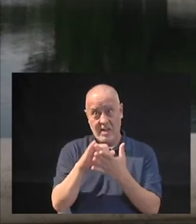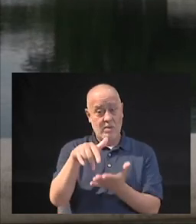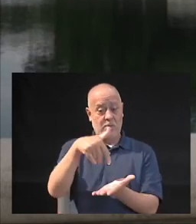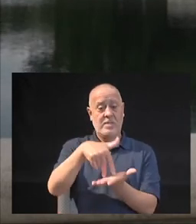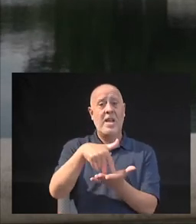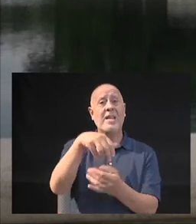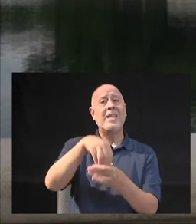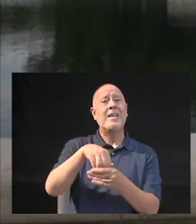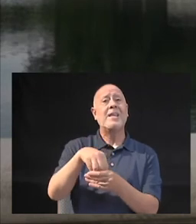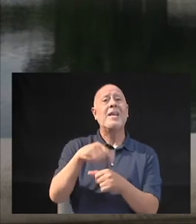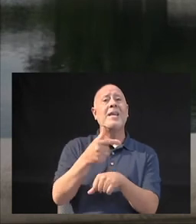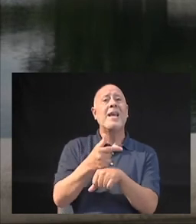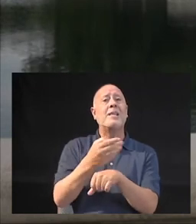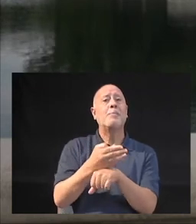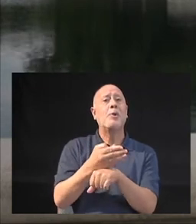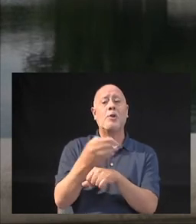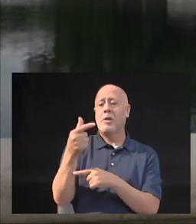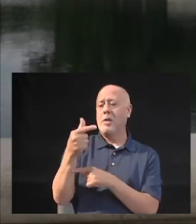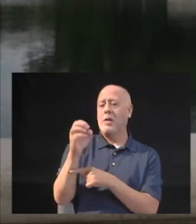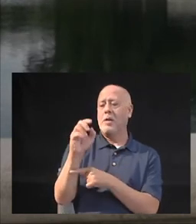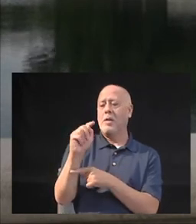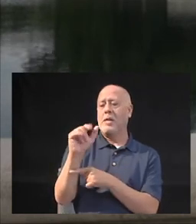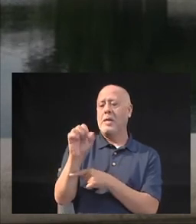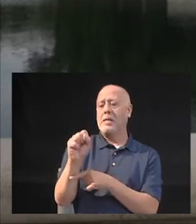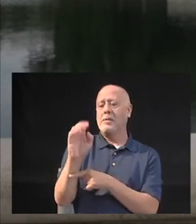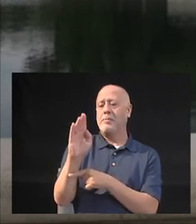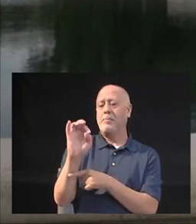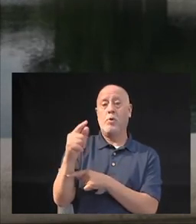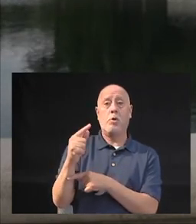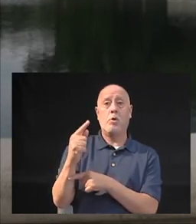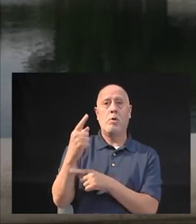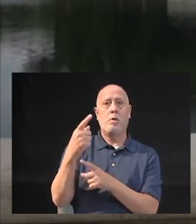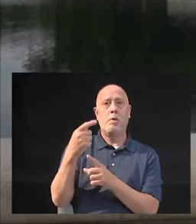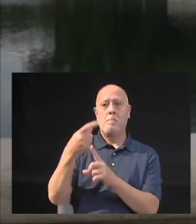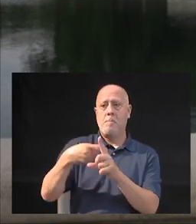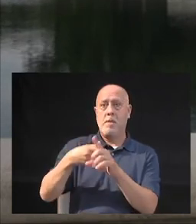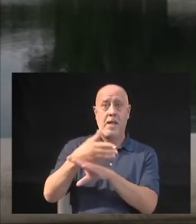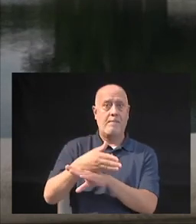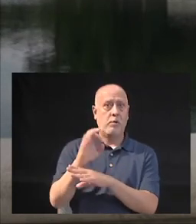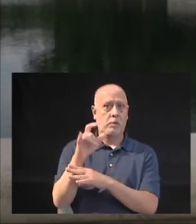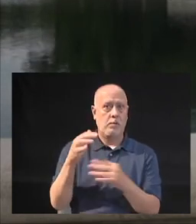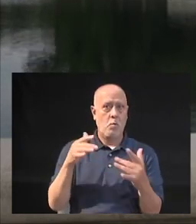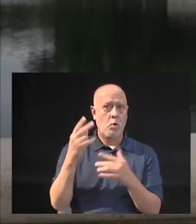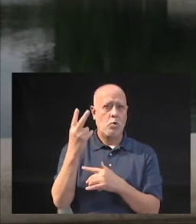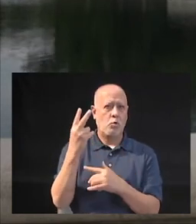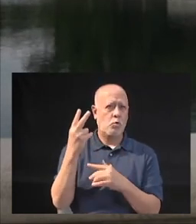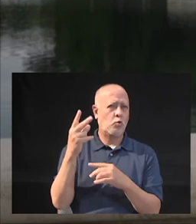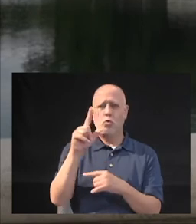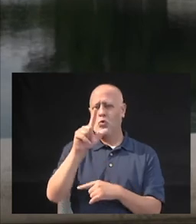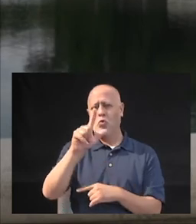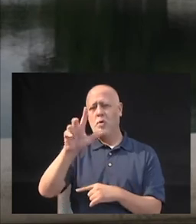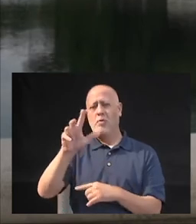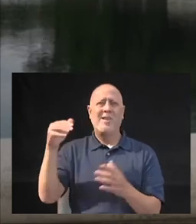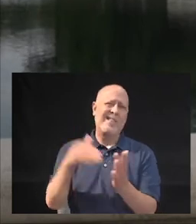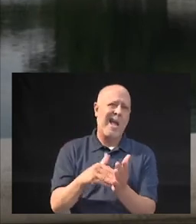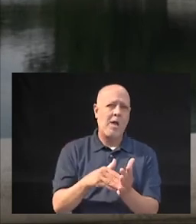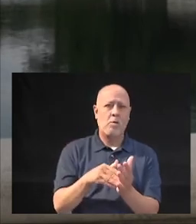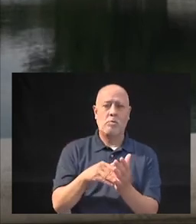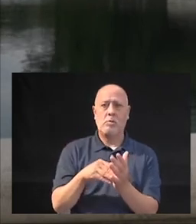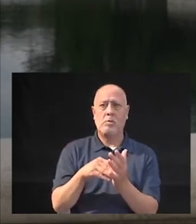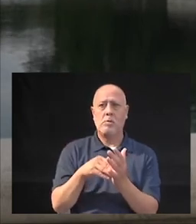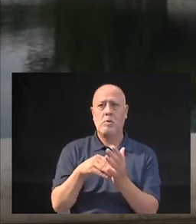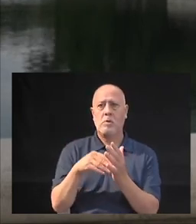in Gettysburg months after a great battle of the Civil War, over 23,000 casualties. Imagine the carnage